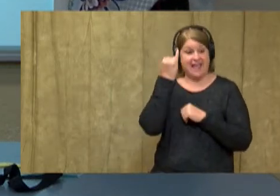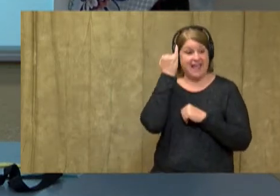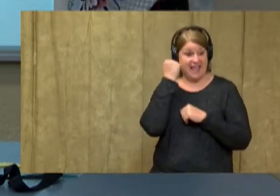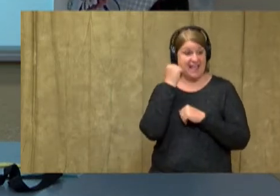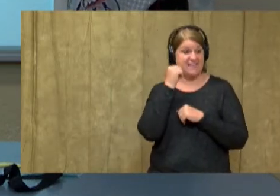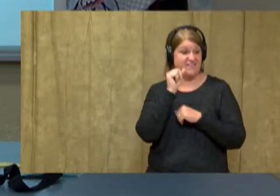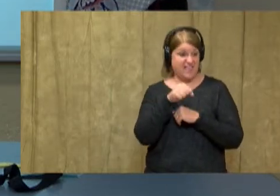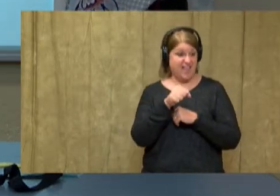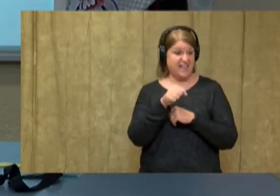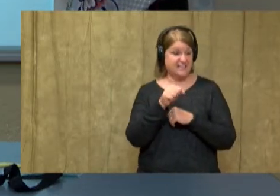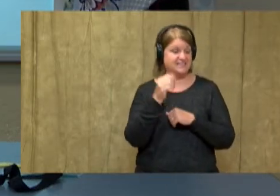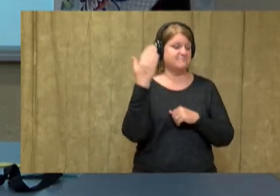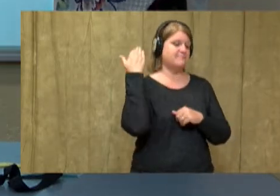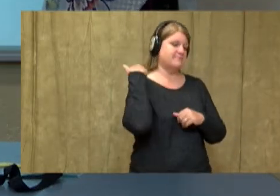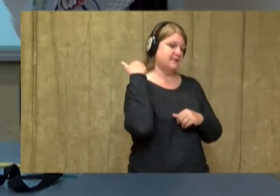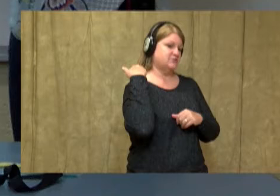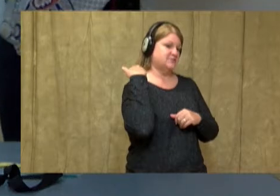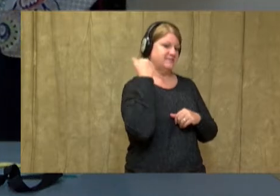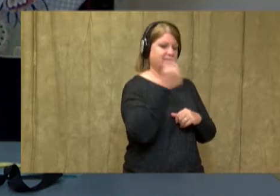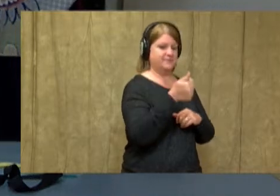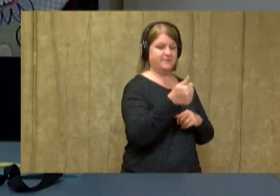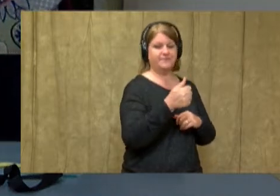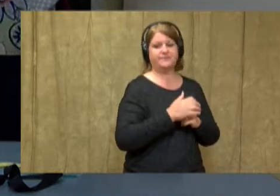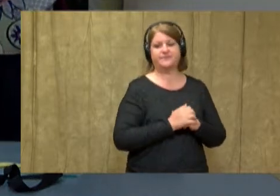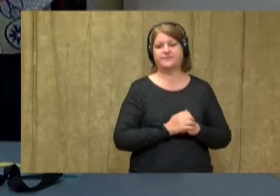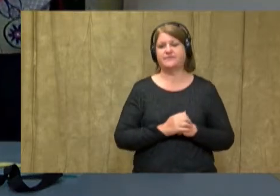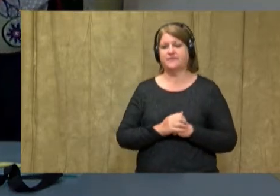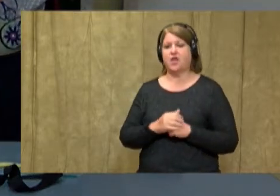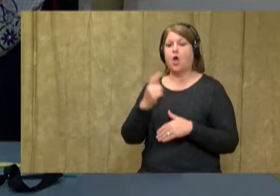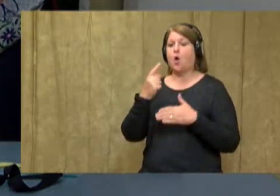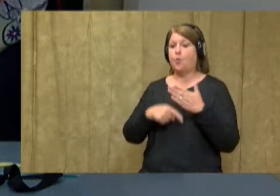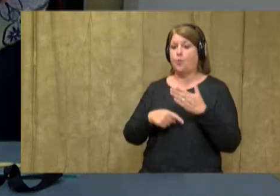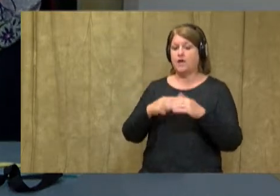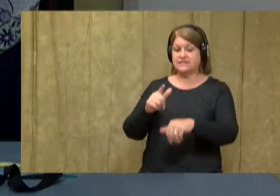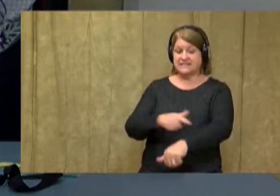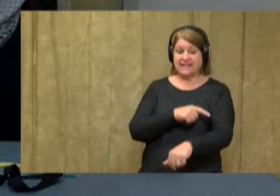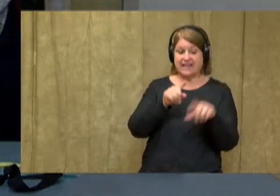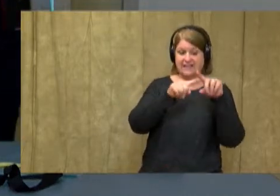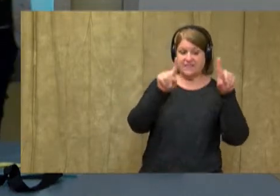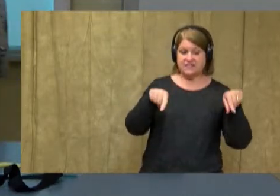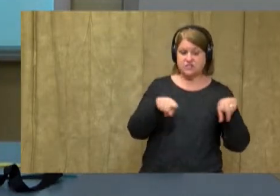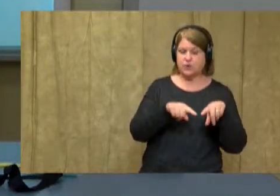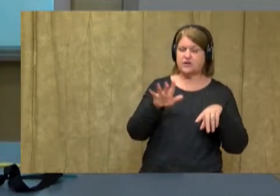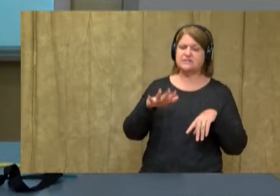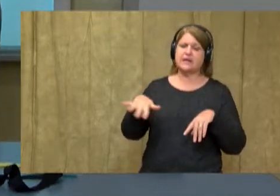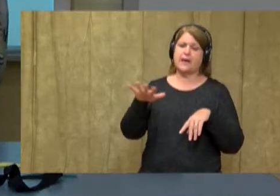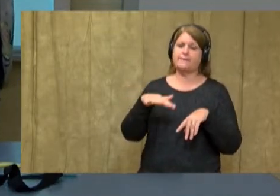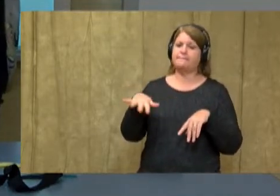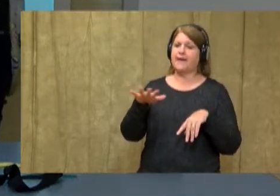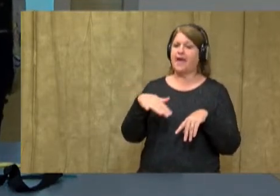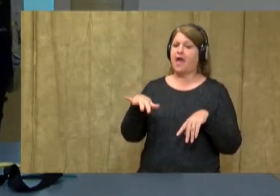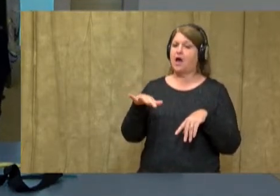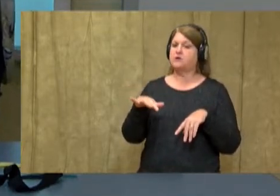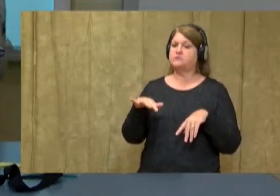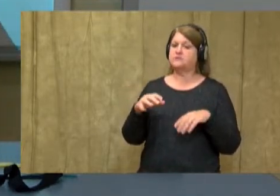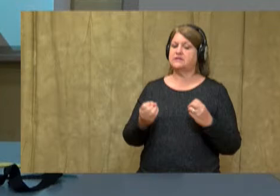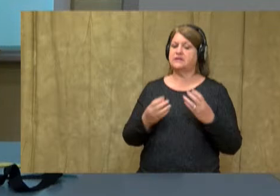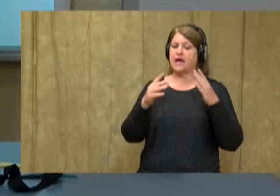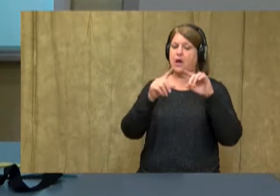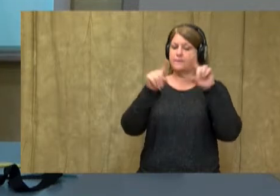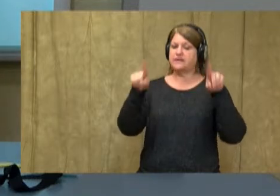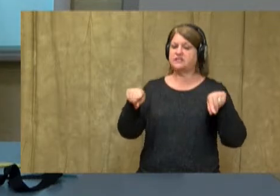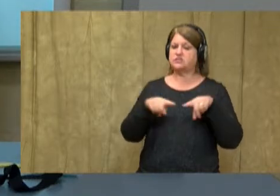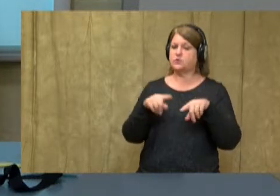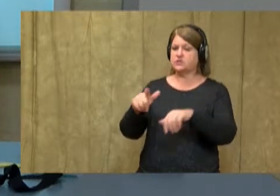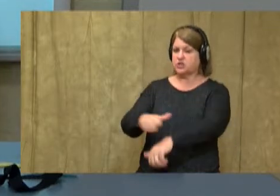a pat on the back. So what is the length in squares? About blank squares long. This